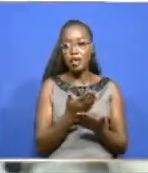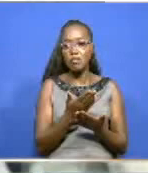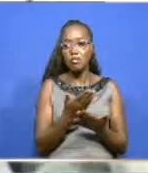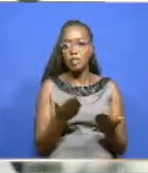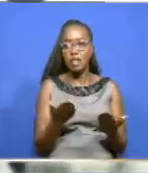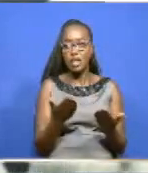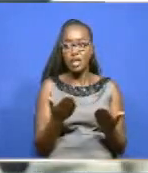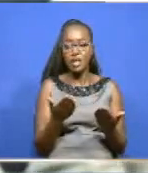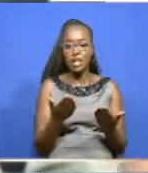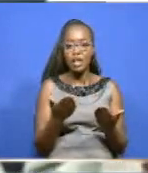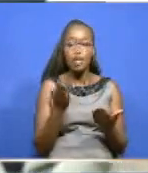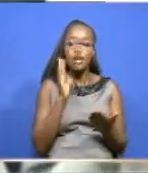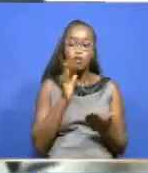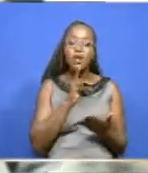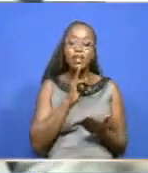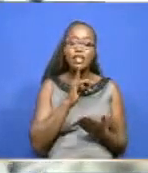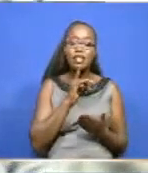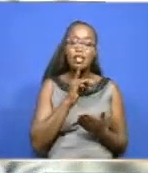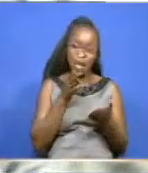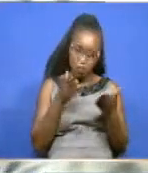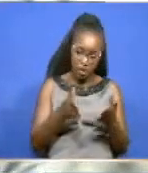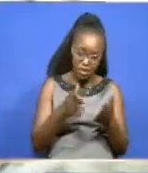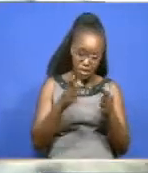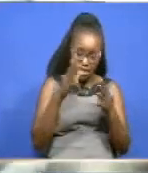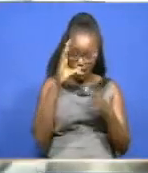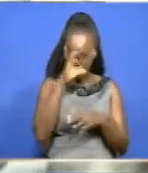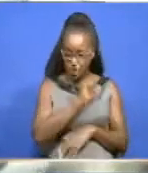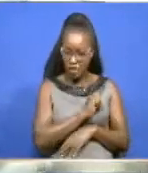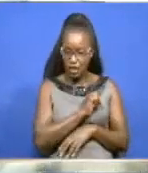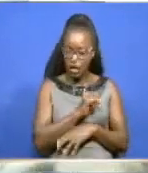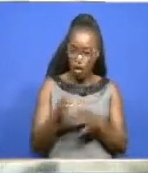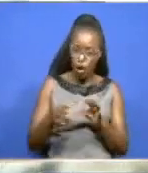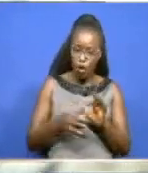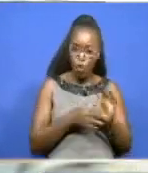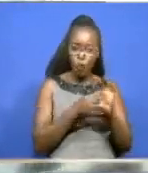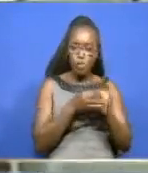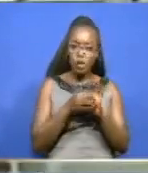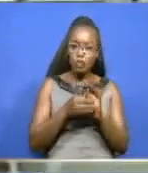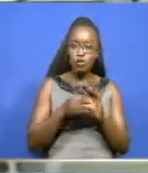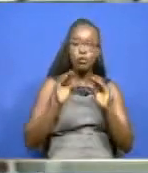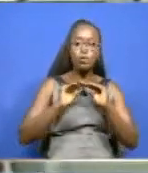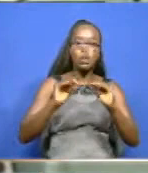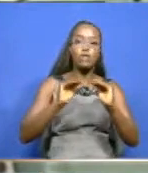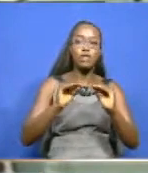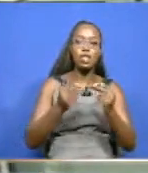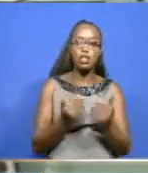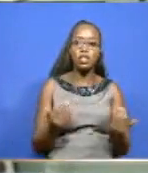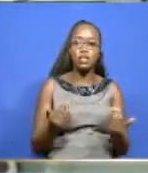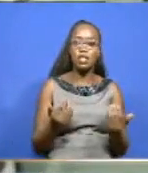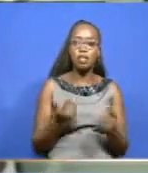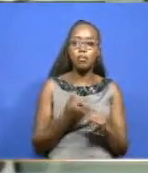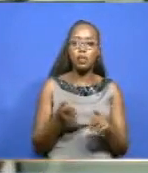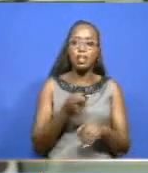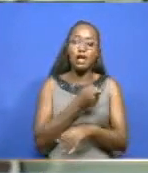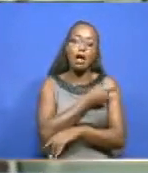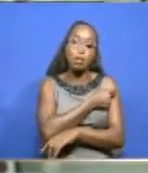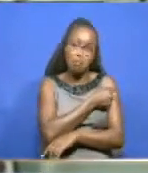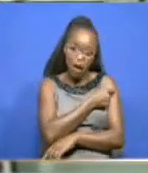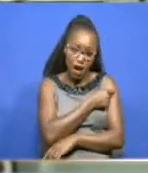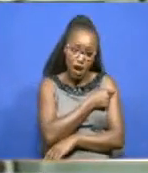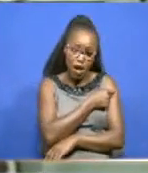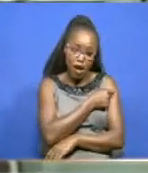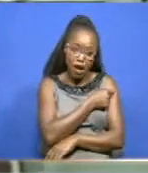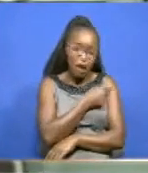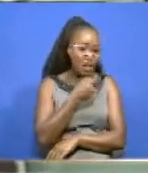ambao wako absent, awako. Ili kushirikiana pamoja kuelimisha watoto wetu lakini bangi na pombe haikunywi hapa peke